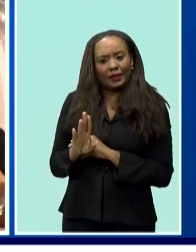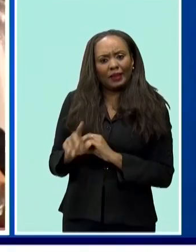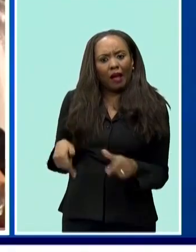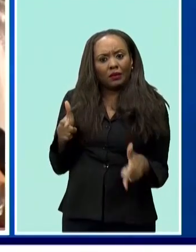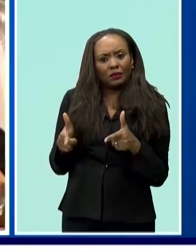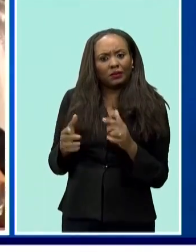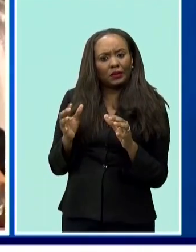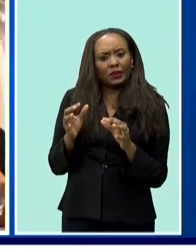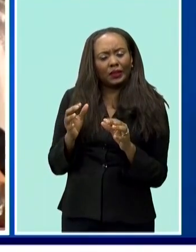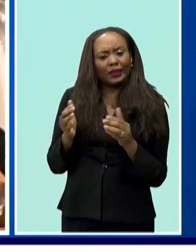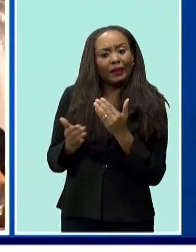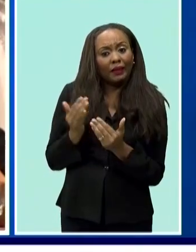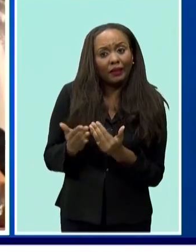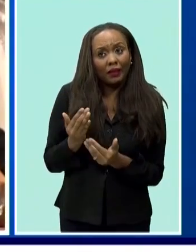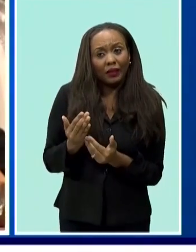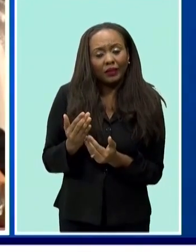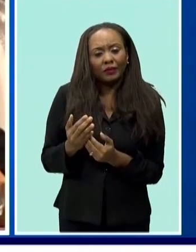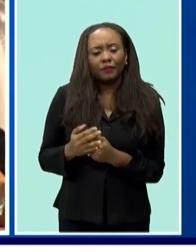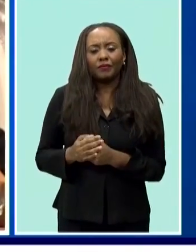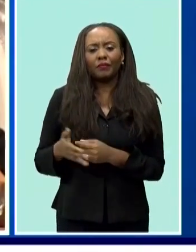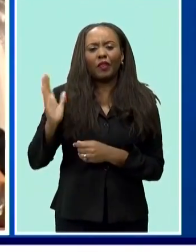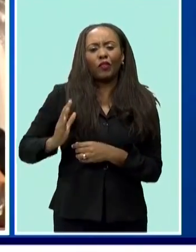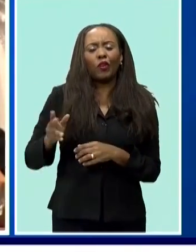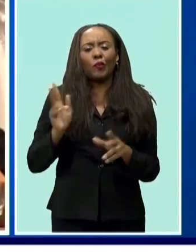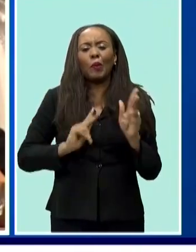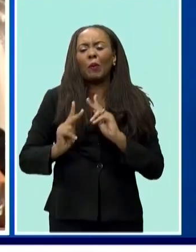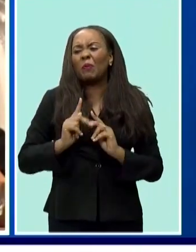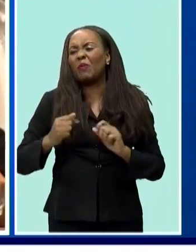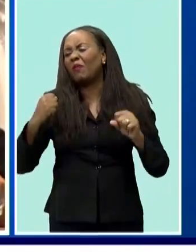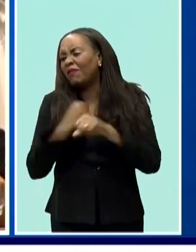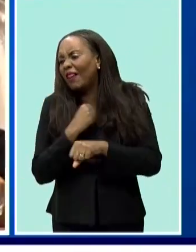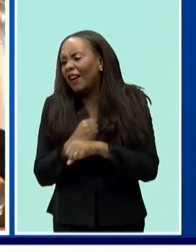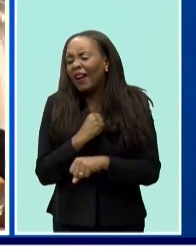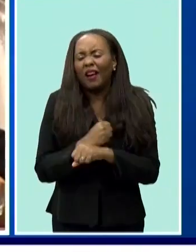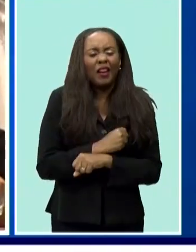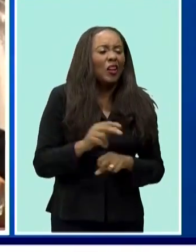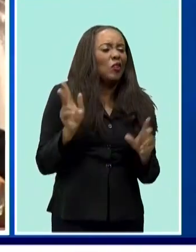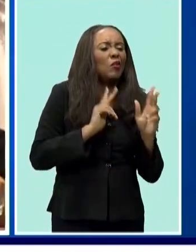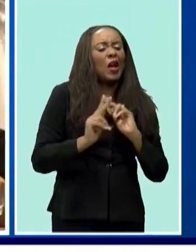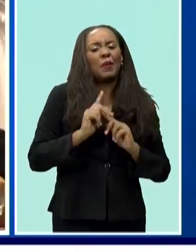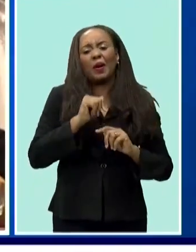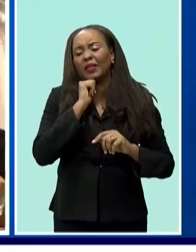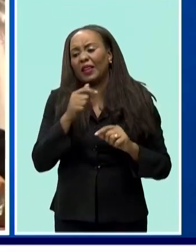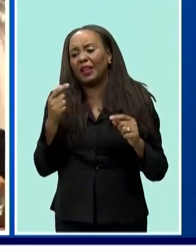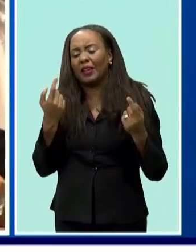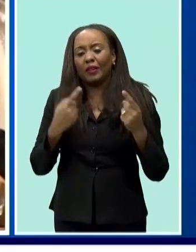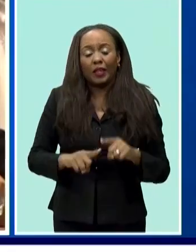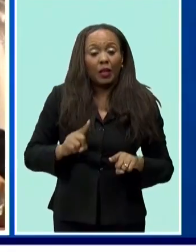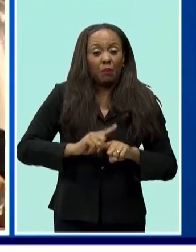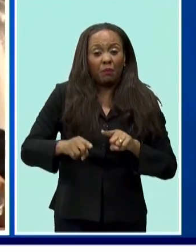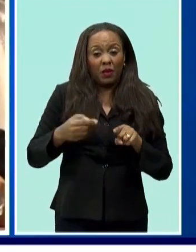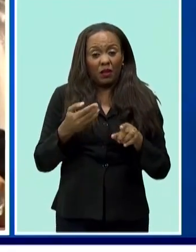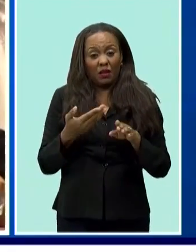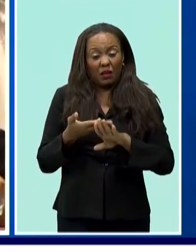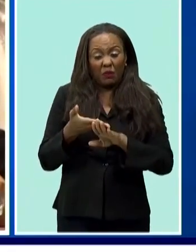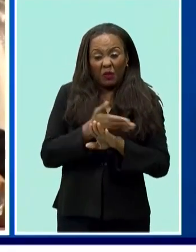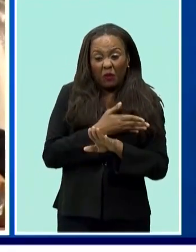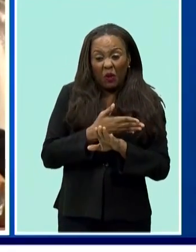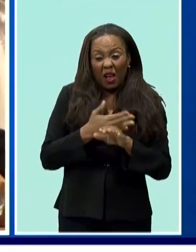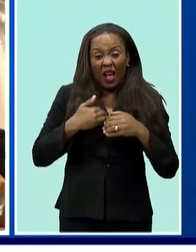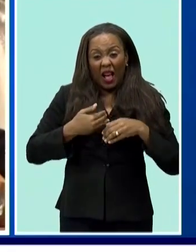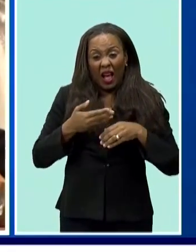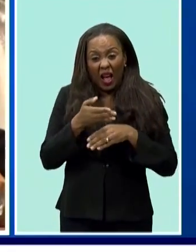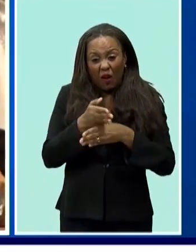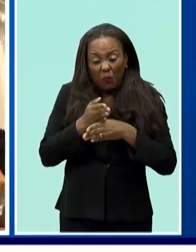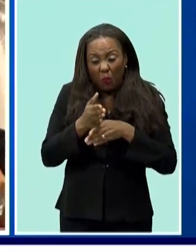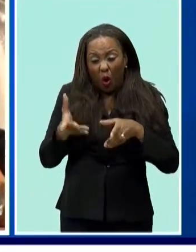guns. People always used to fight. People always had fallouts. But before they would use a 2x3, they would use